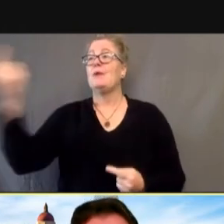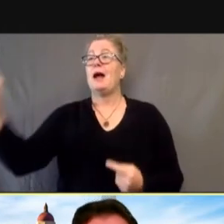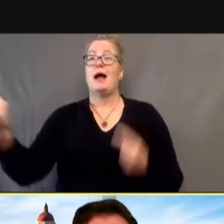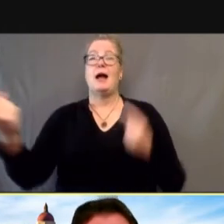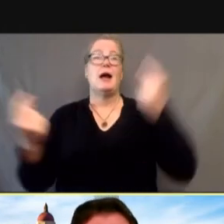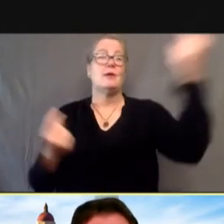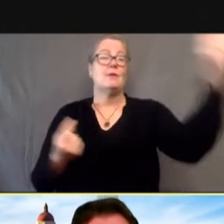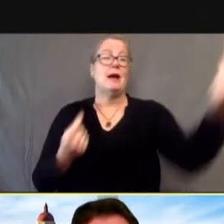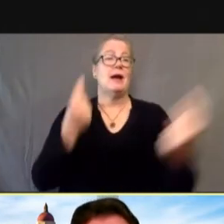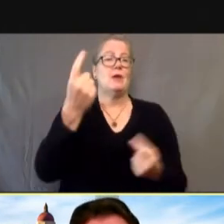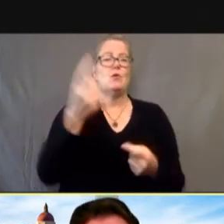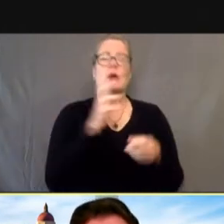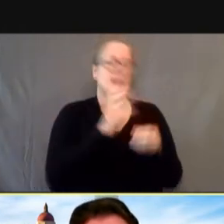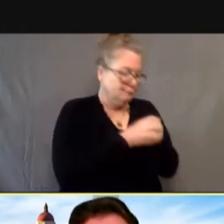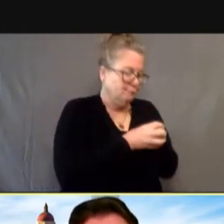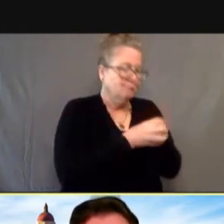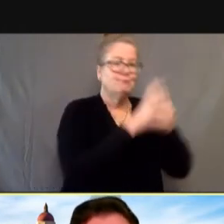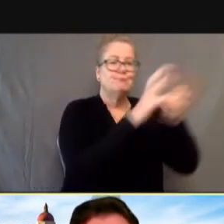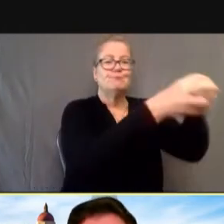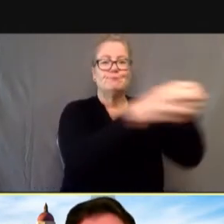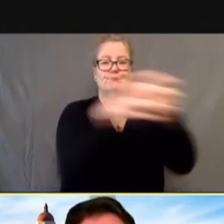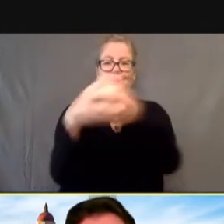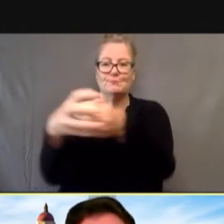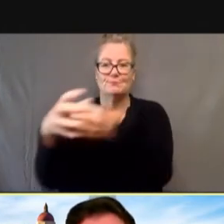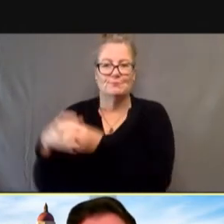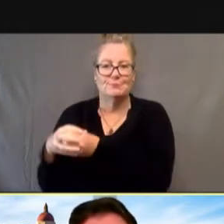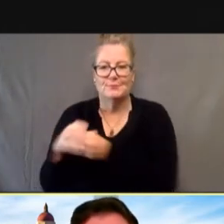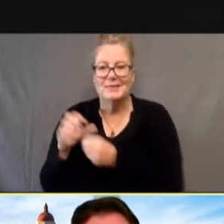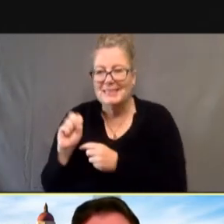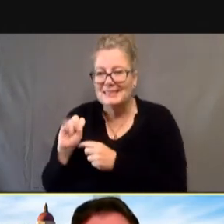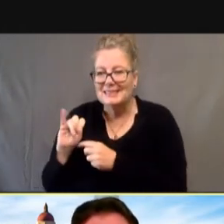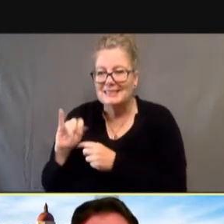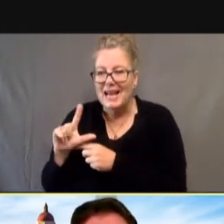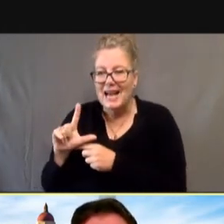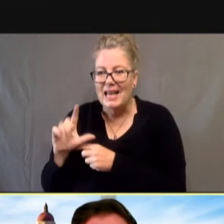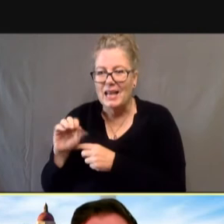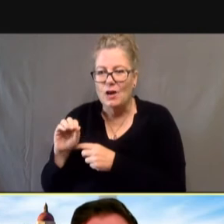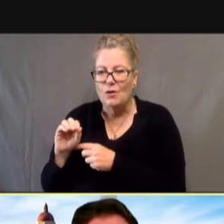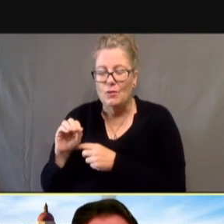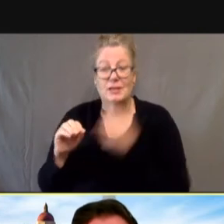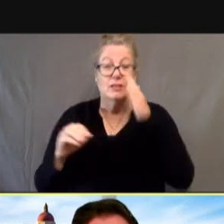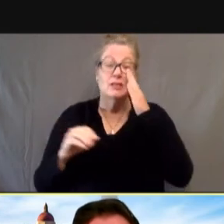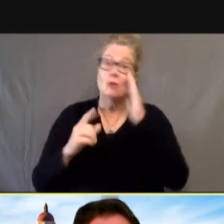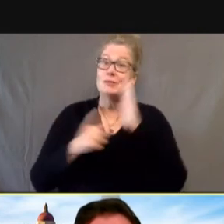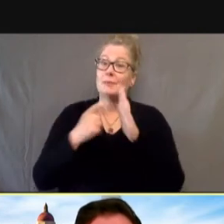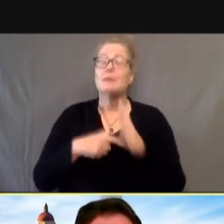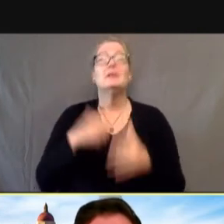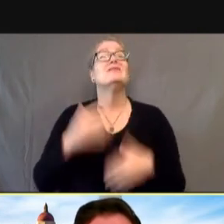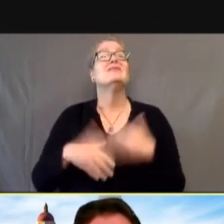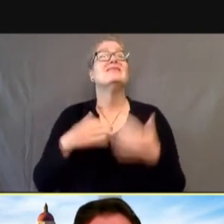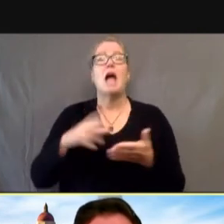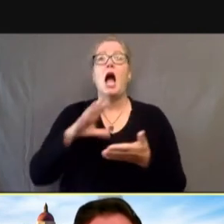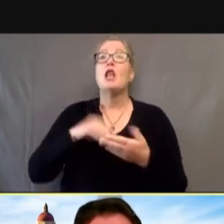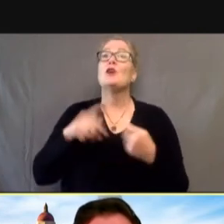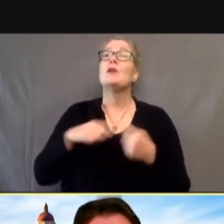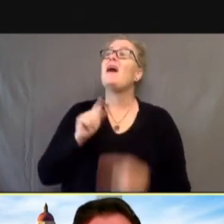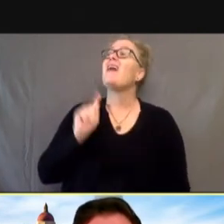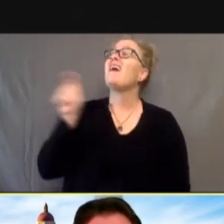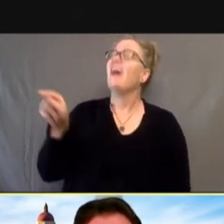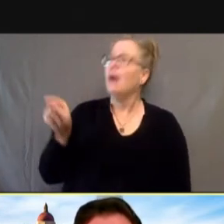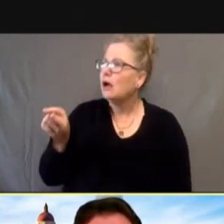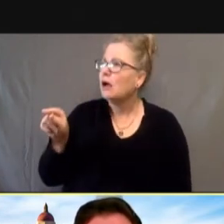or person operating in our space. And I say to myself, like, how did we not know about you? Well,